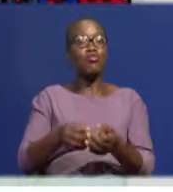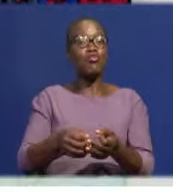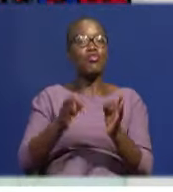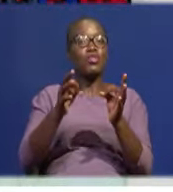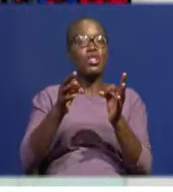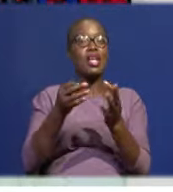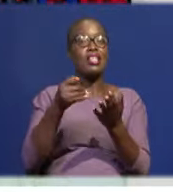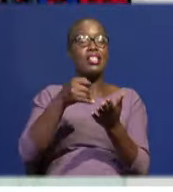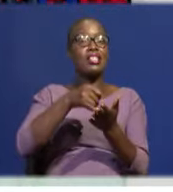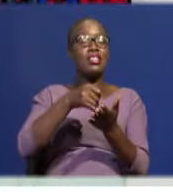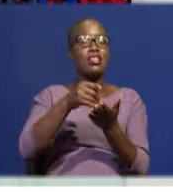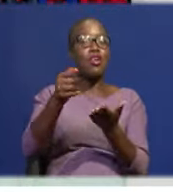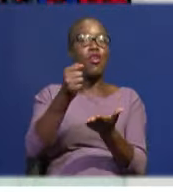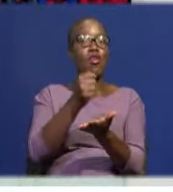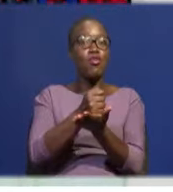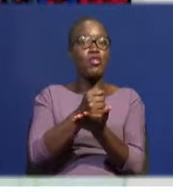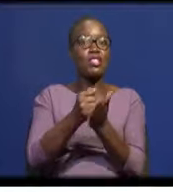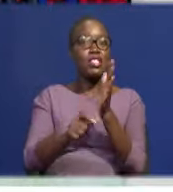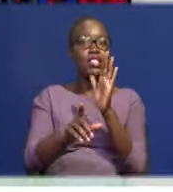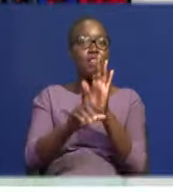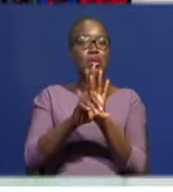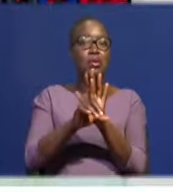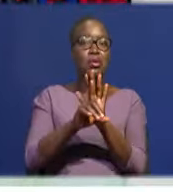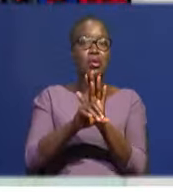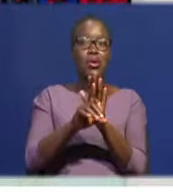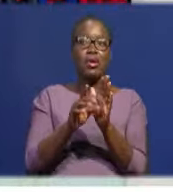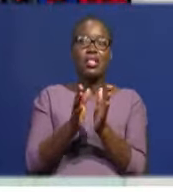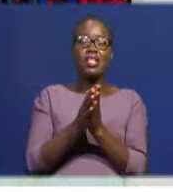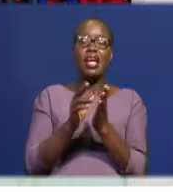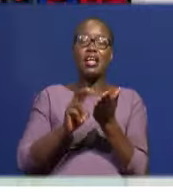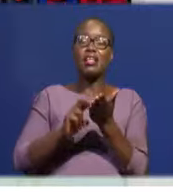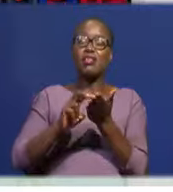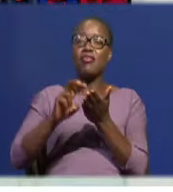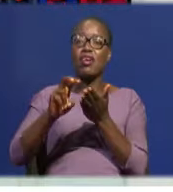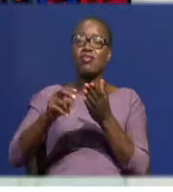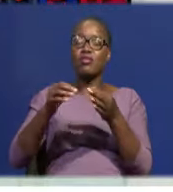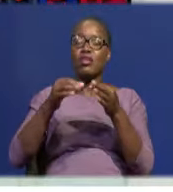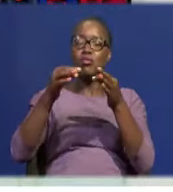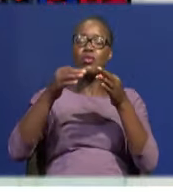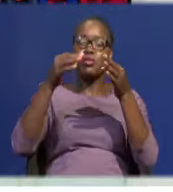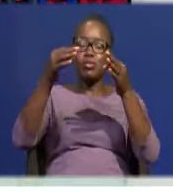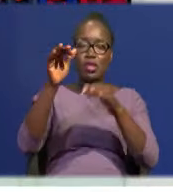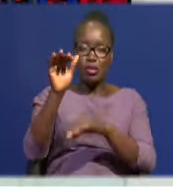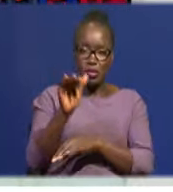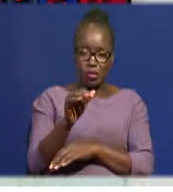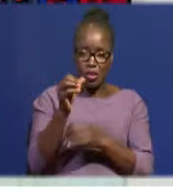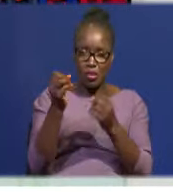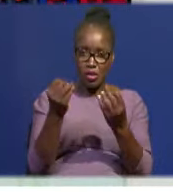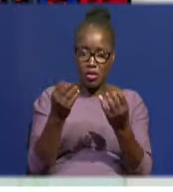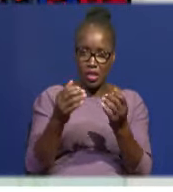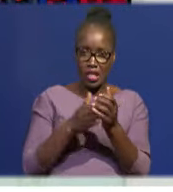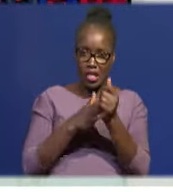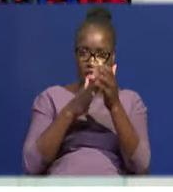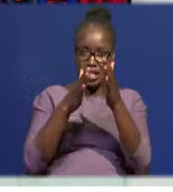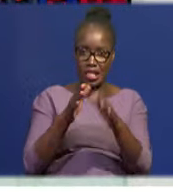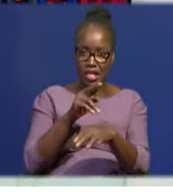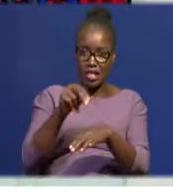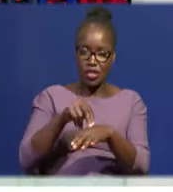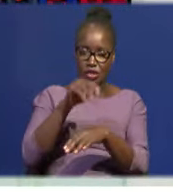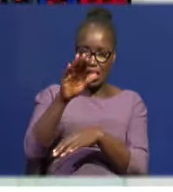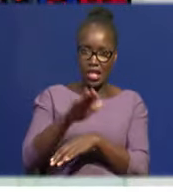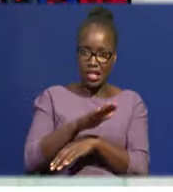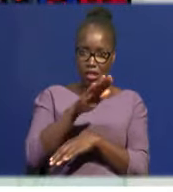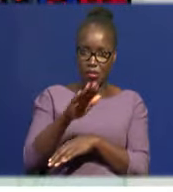and entrench the offices in law. The deferral of the bill was requested by Majority Leader in the National